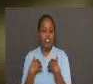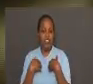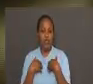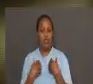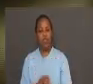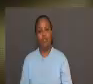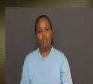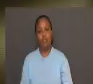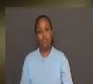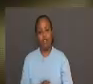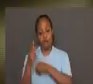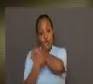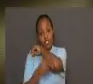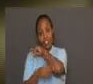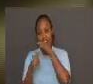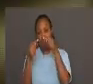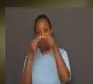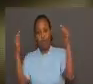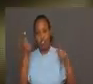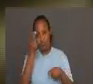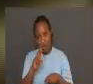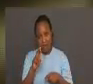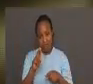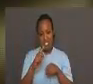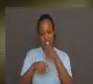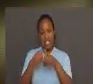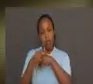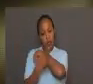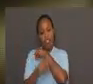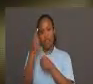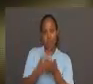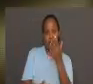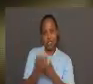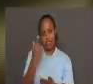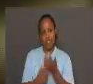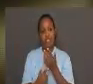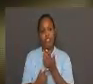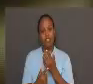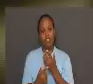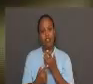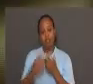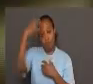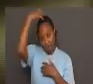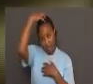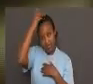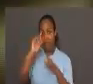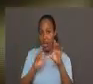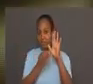Political opposition or discussion about politics is repressed by the government.